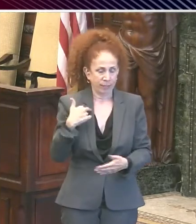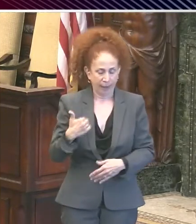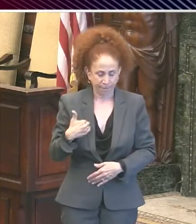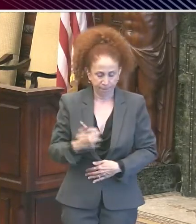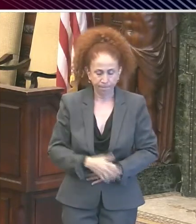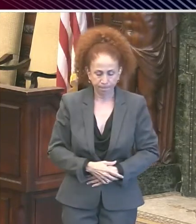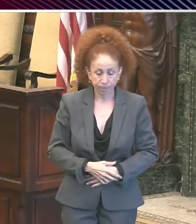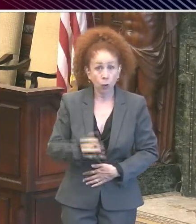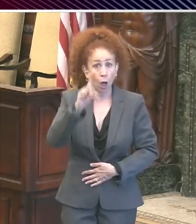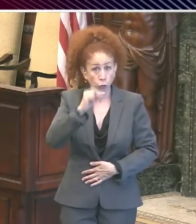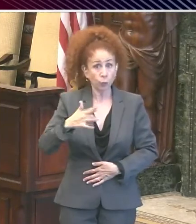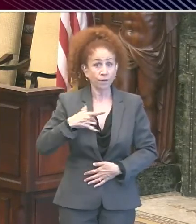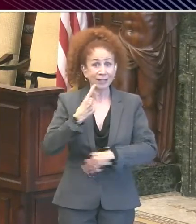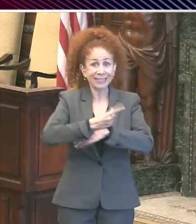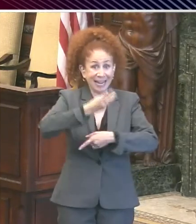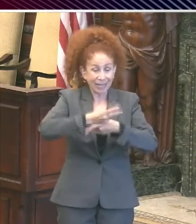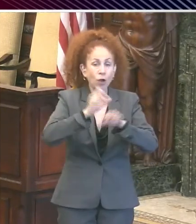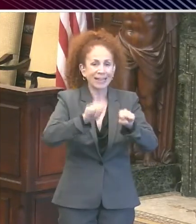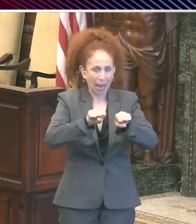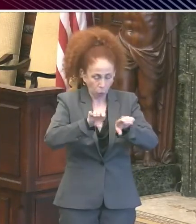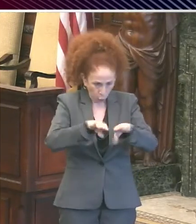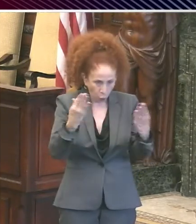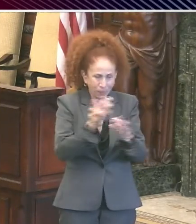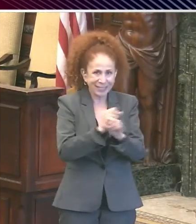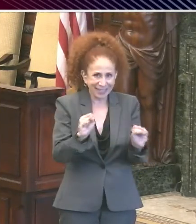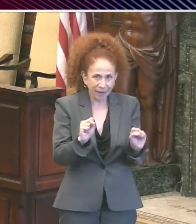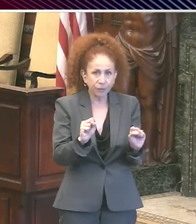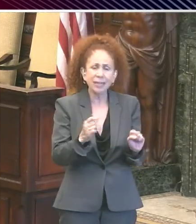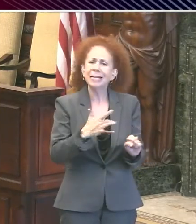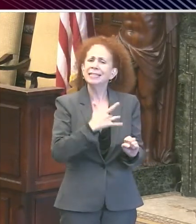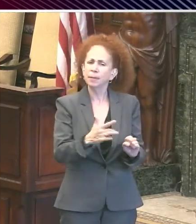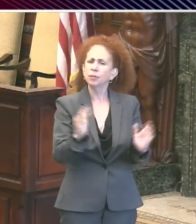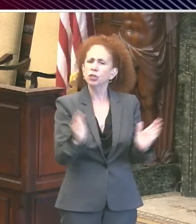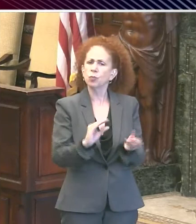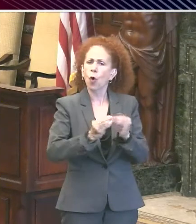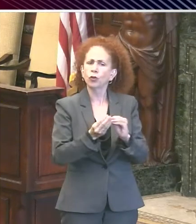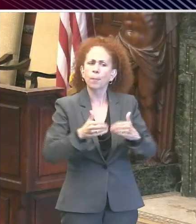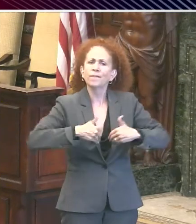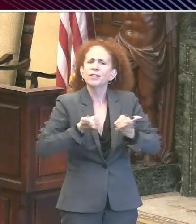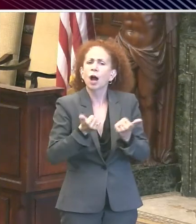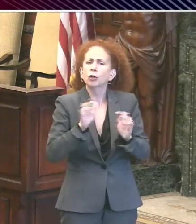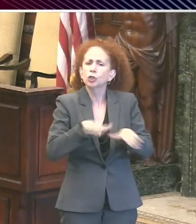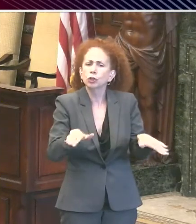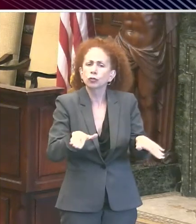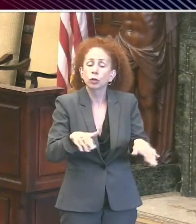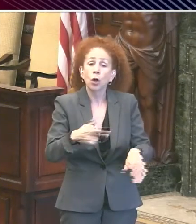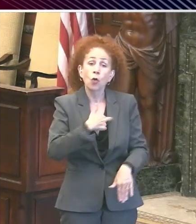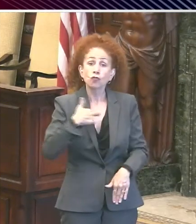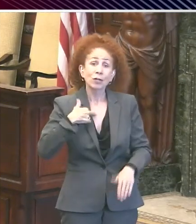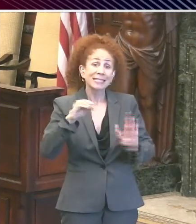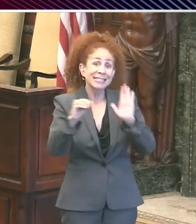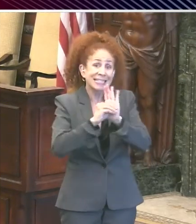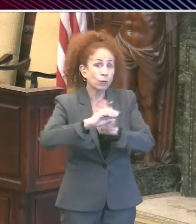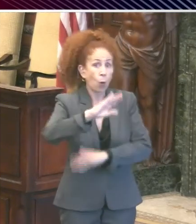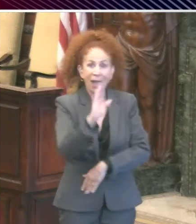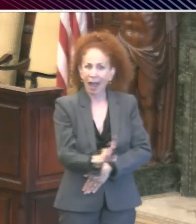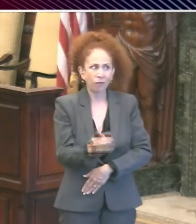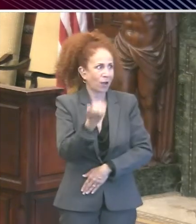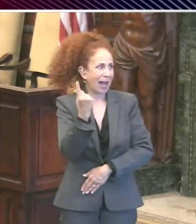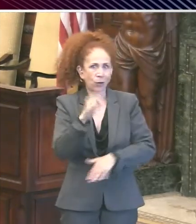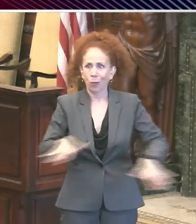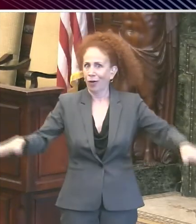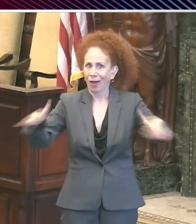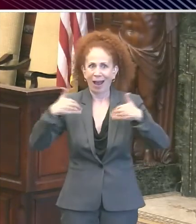And so I do think daycares can operate safely. It's typically a small number of children who are very young. The risk is never zero in any setting,